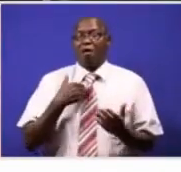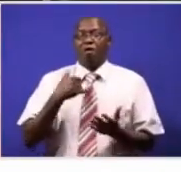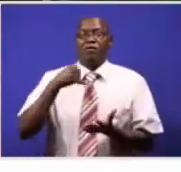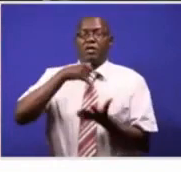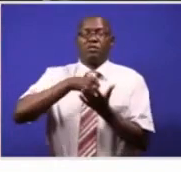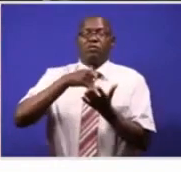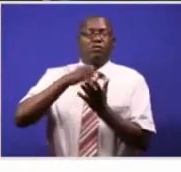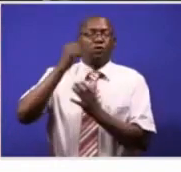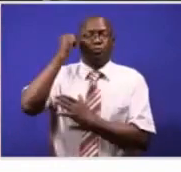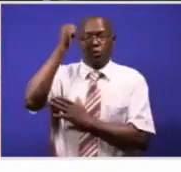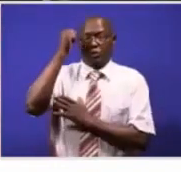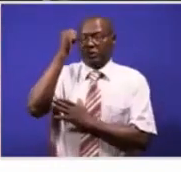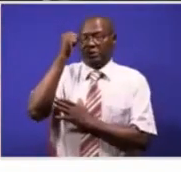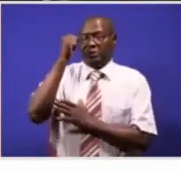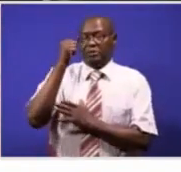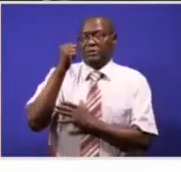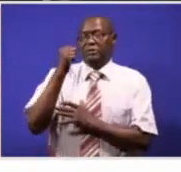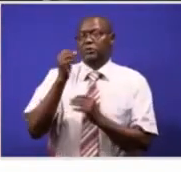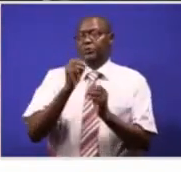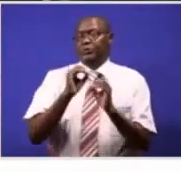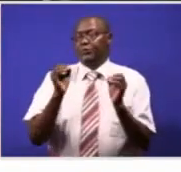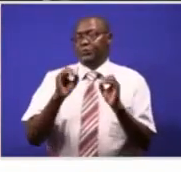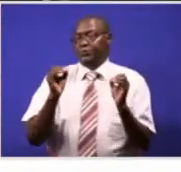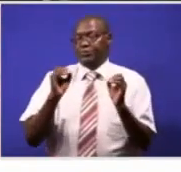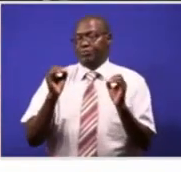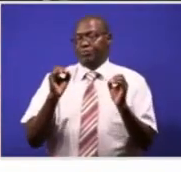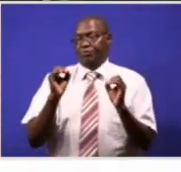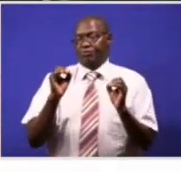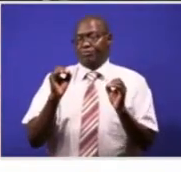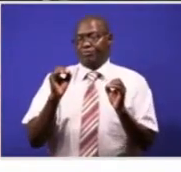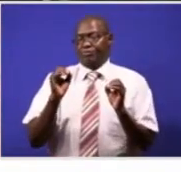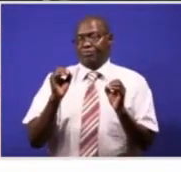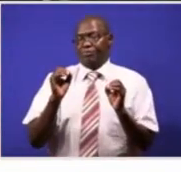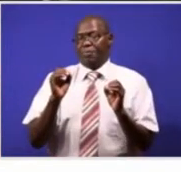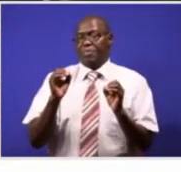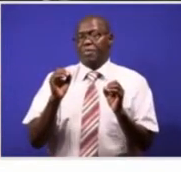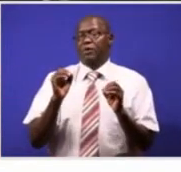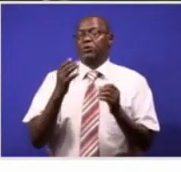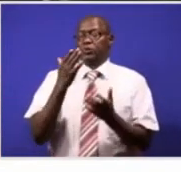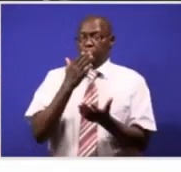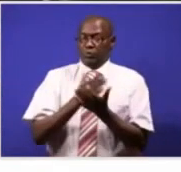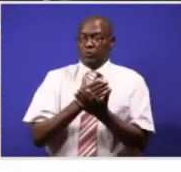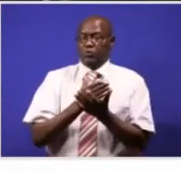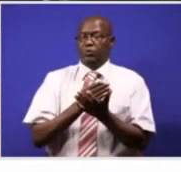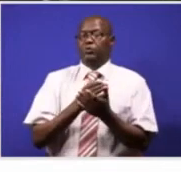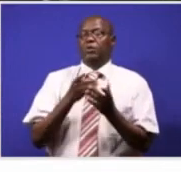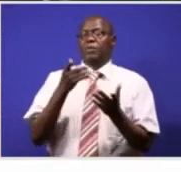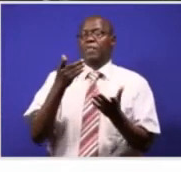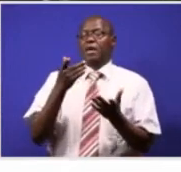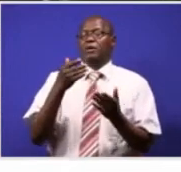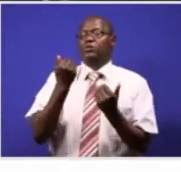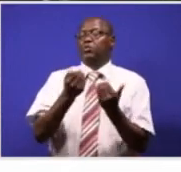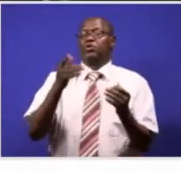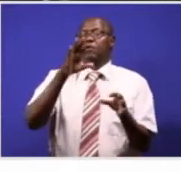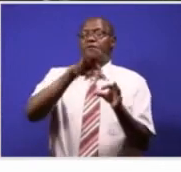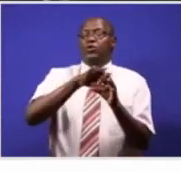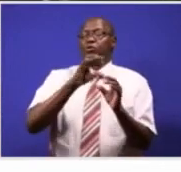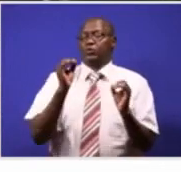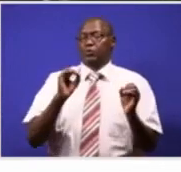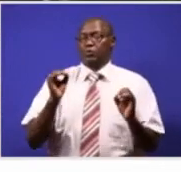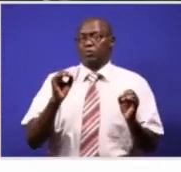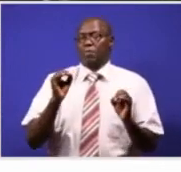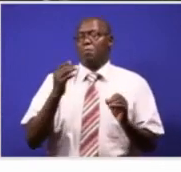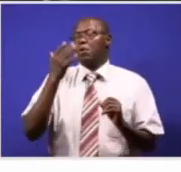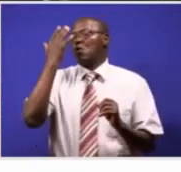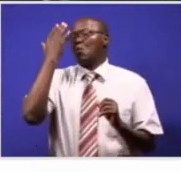in political climates that prevail. Definitely, children didn't vote, but where are